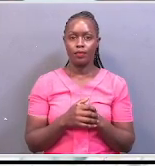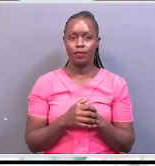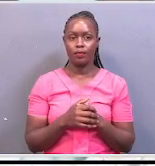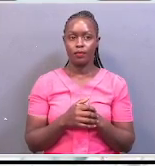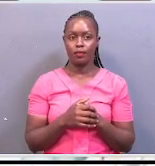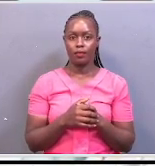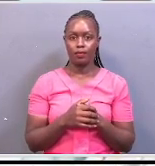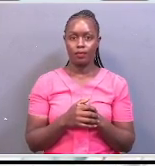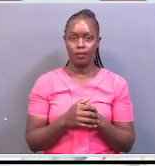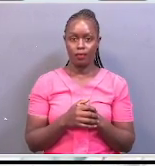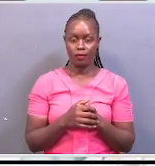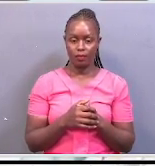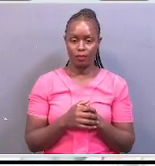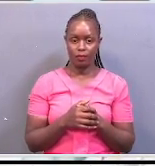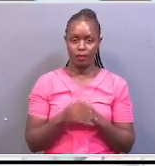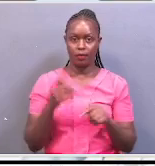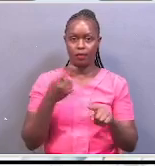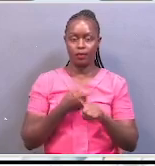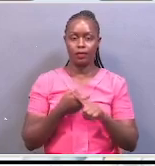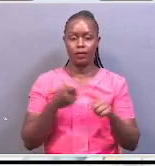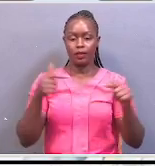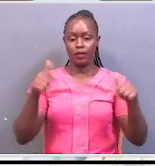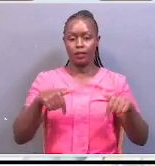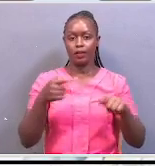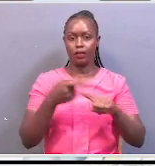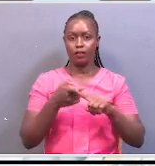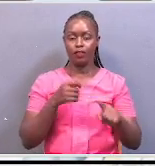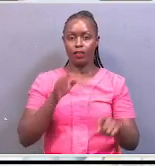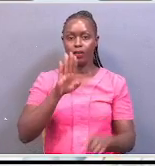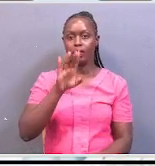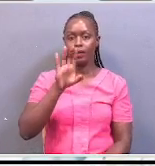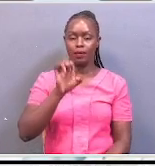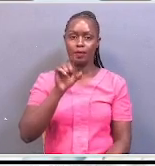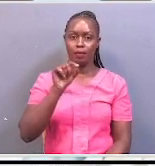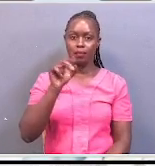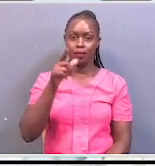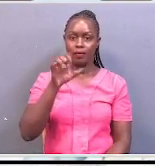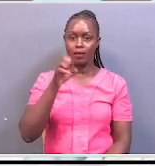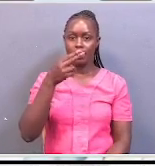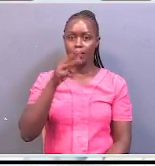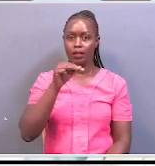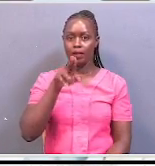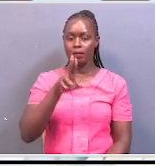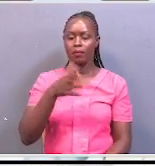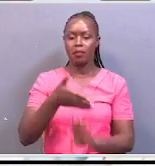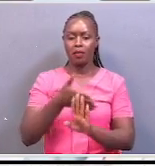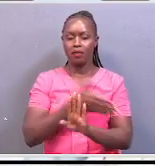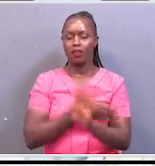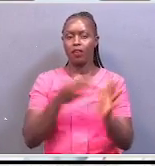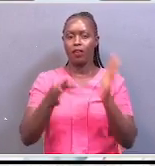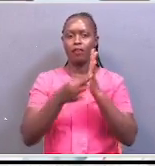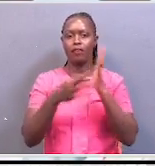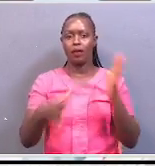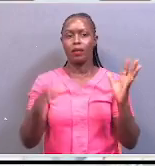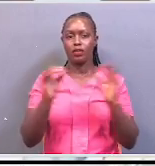katika kijiji ambacho ni kama ile ya Bethlehemu ya Yesu ambaye haikuwa inajulikana sana.